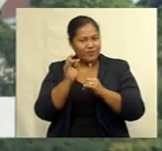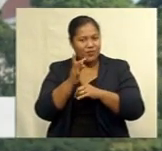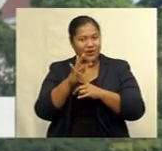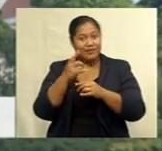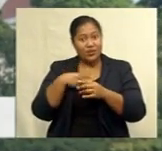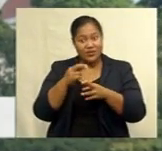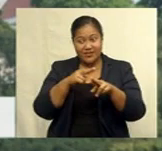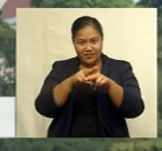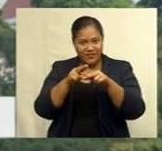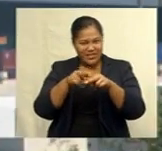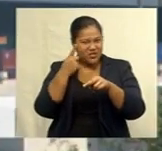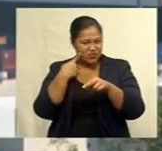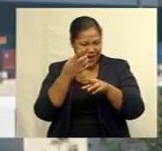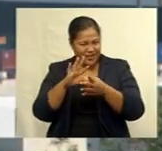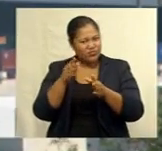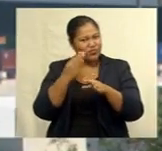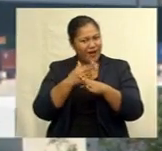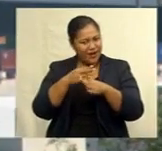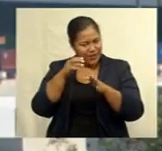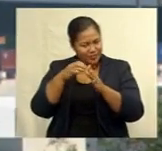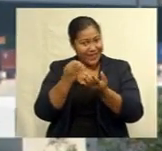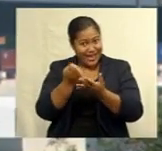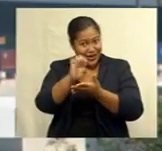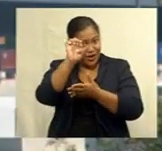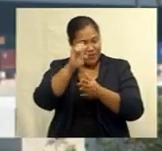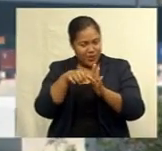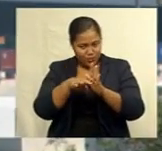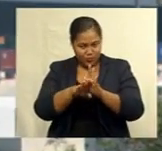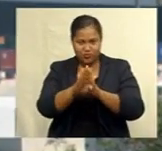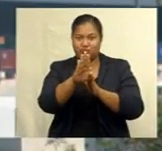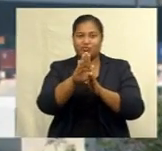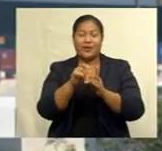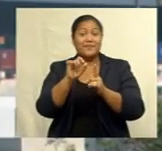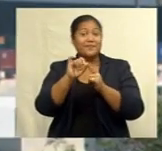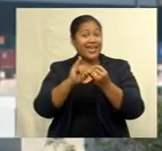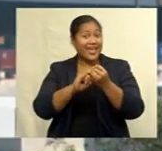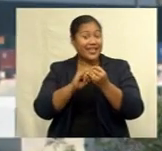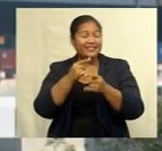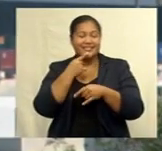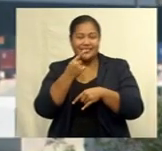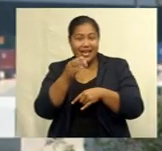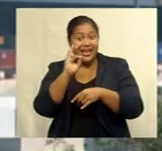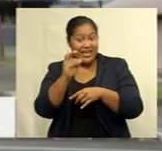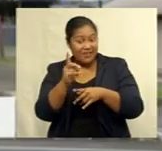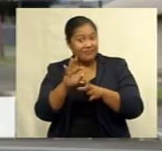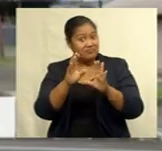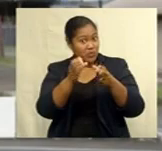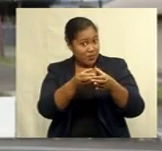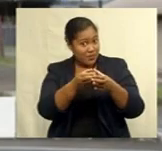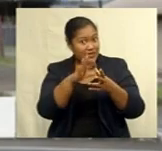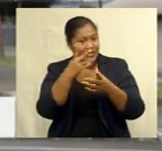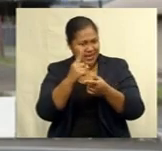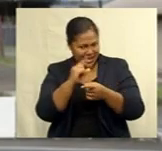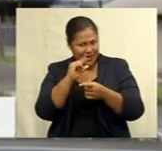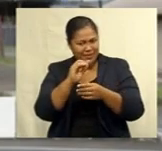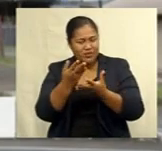trying to shape economic recovery. The Permanent Secretary says if the Investment Facilitation Committee is able to unlock these investment